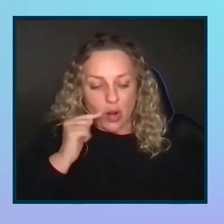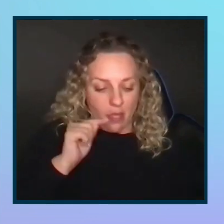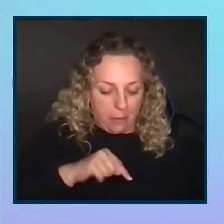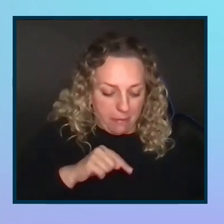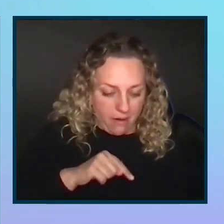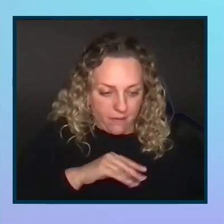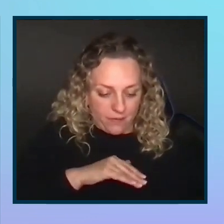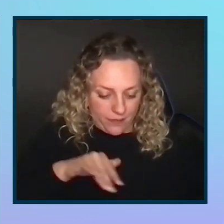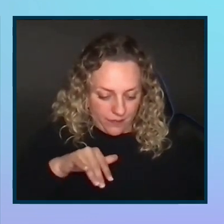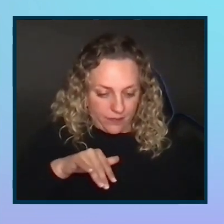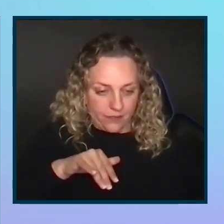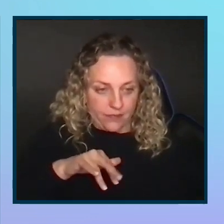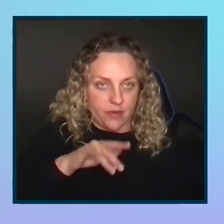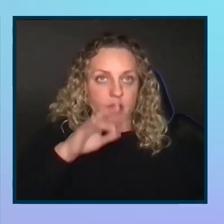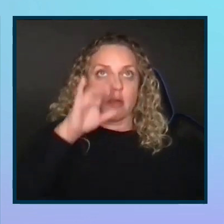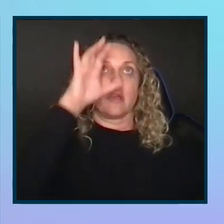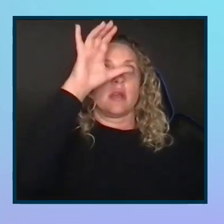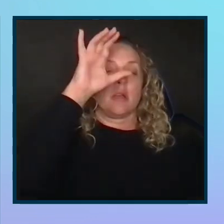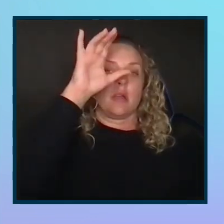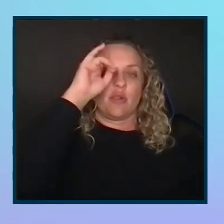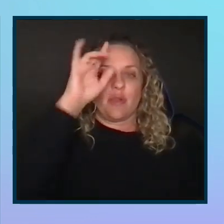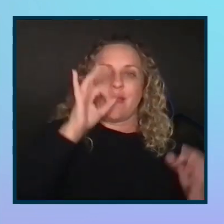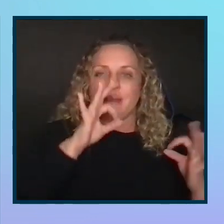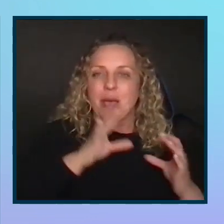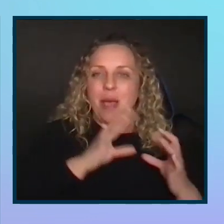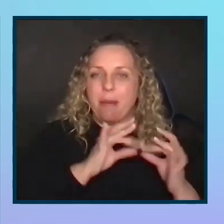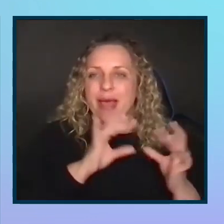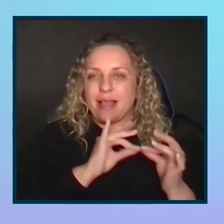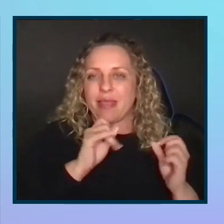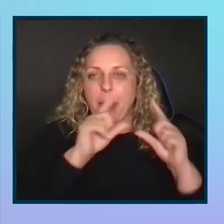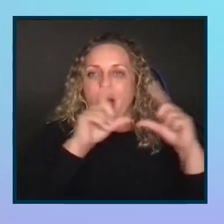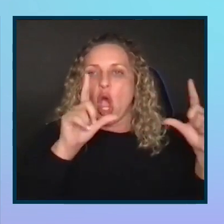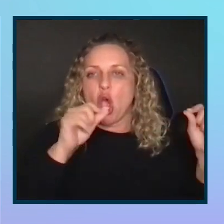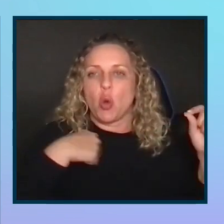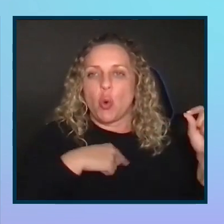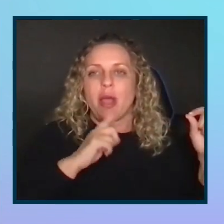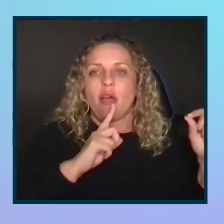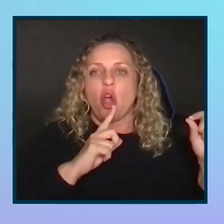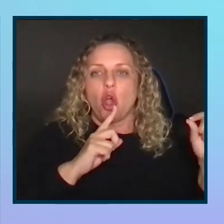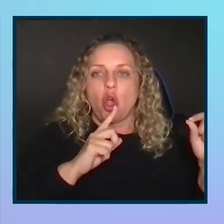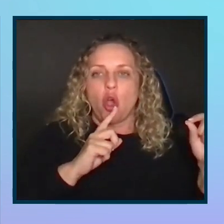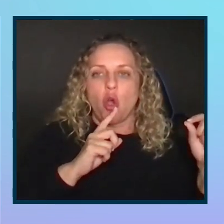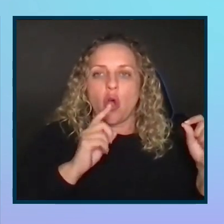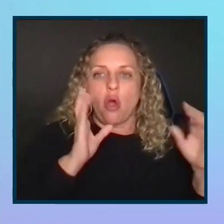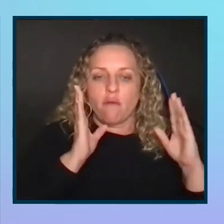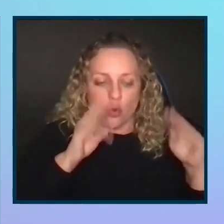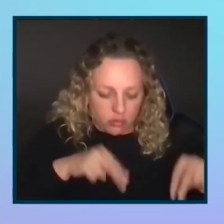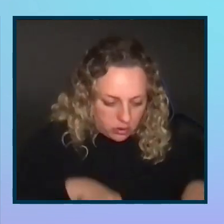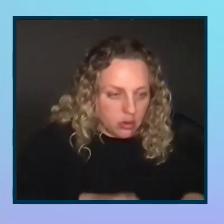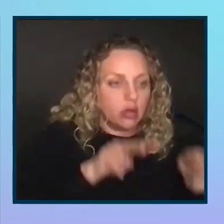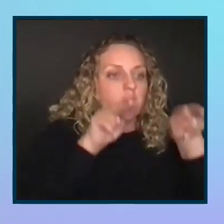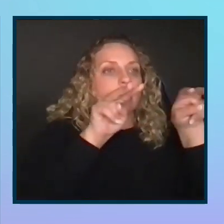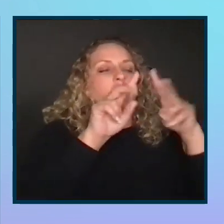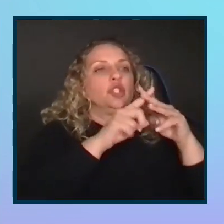by sending a user back to the top to that feedback message, that box, we are bringing their focus back up, giving them a place to